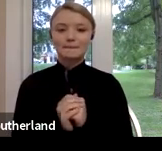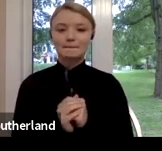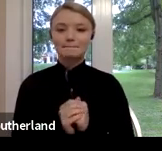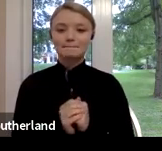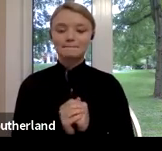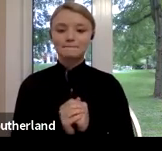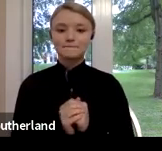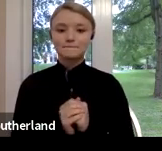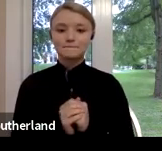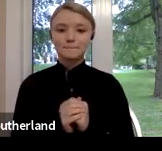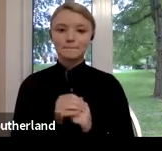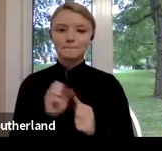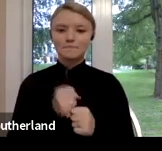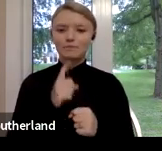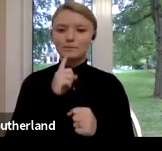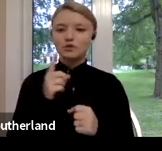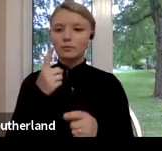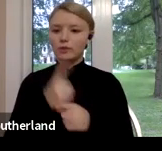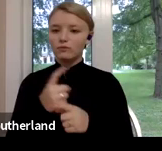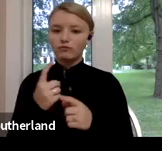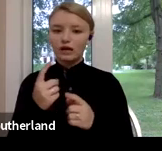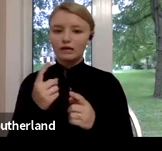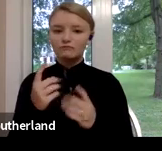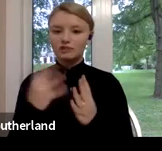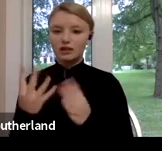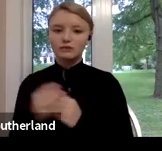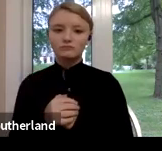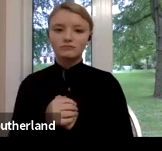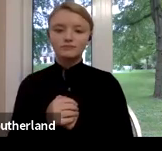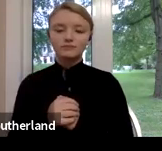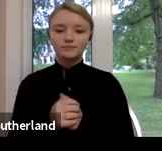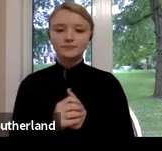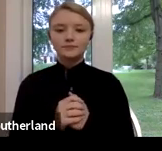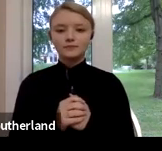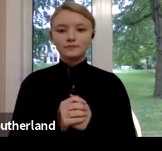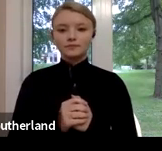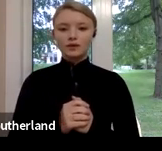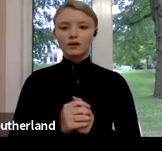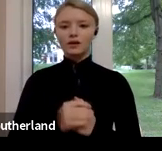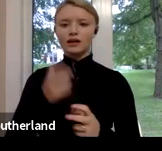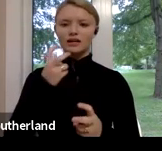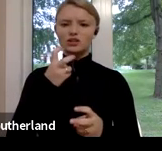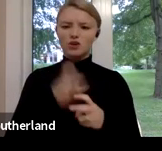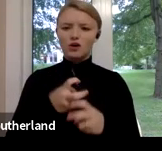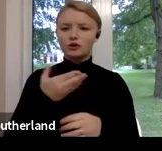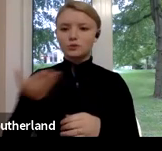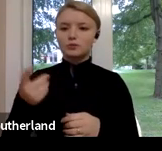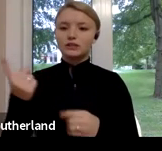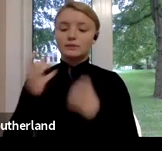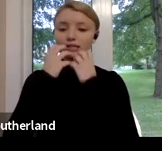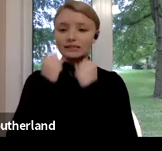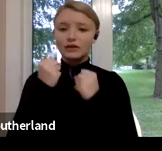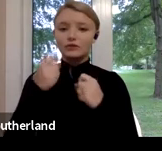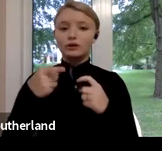let's see, I'm just making sure I'm on the right slide. Yeah. So it's hard to bring something sacred from